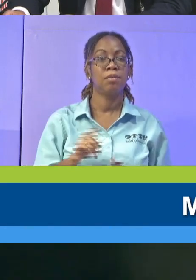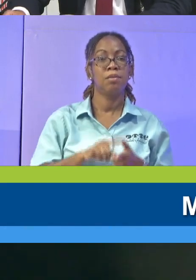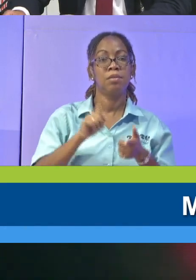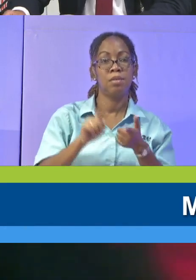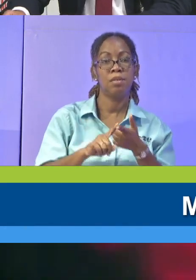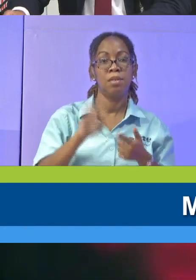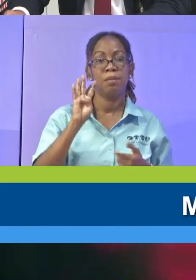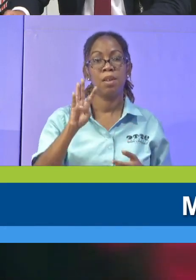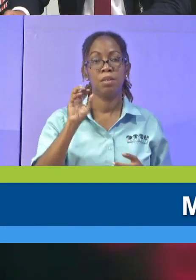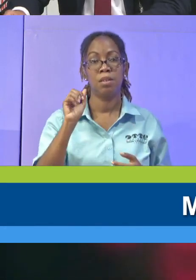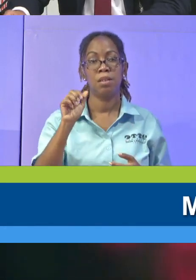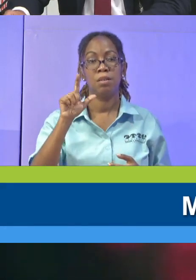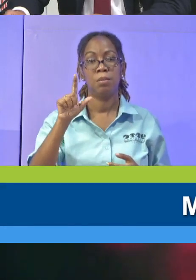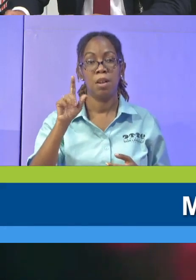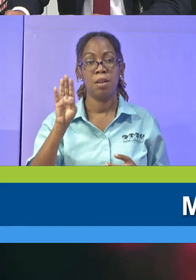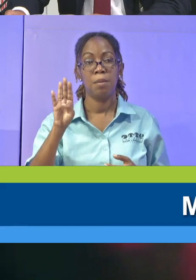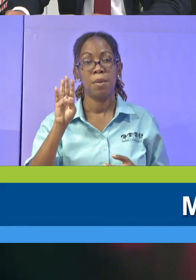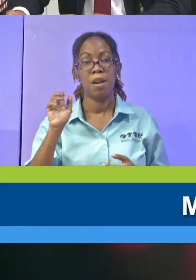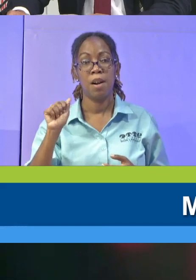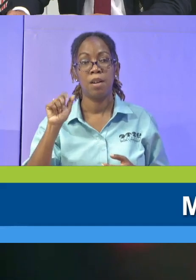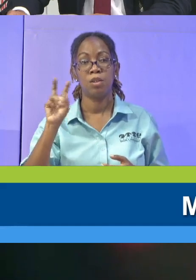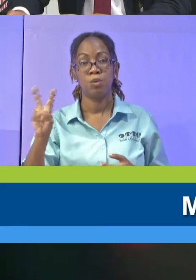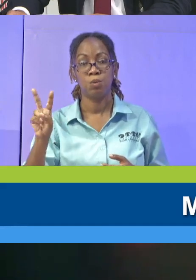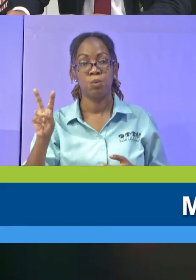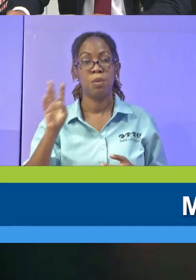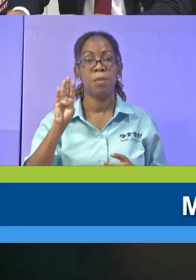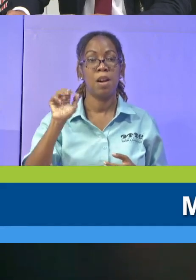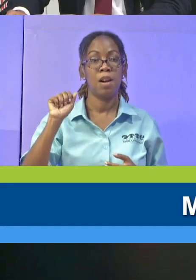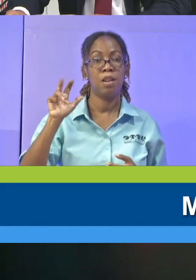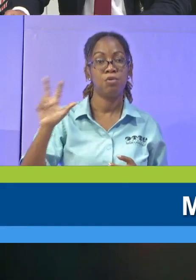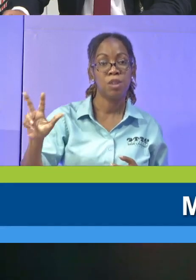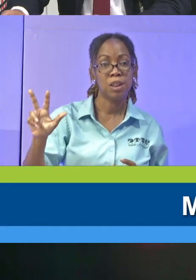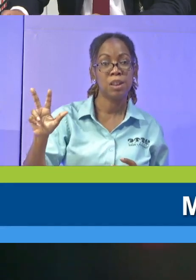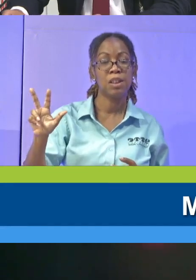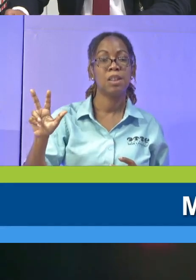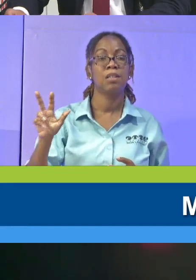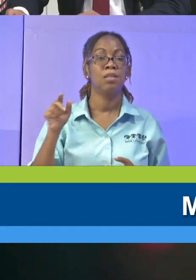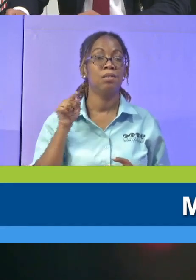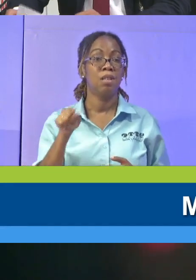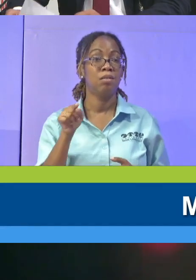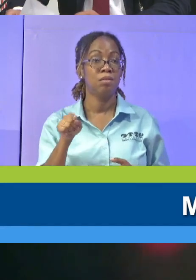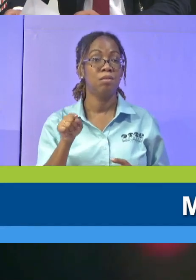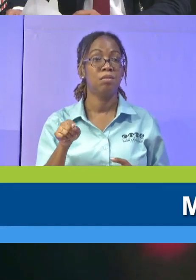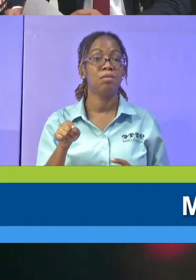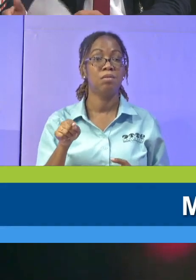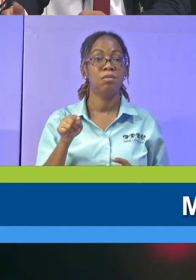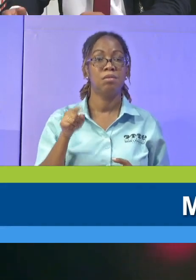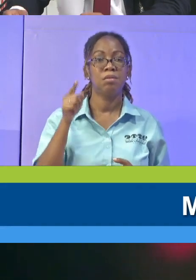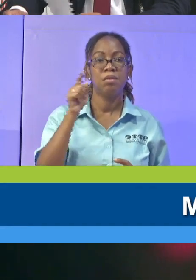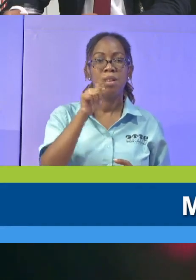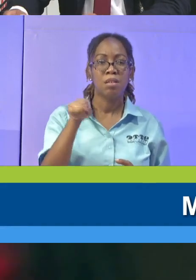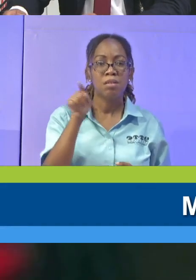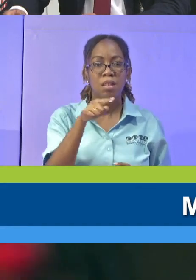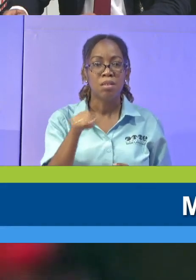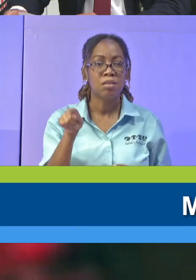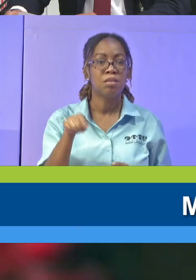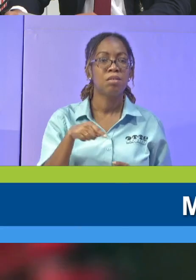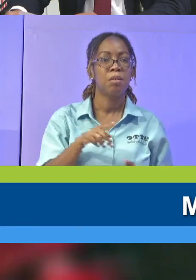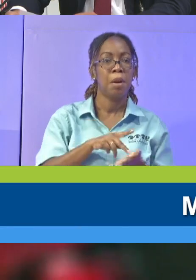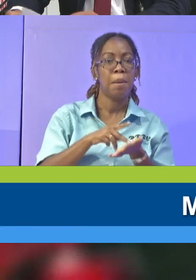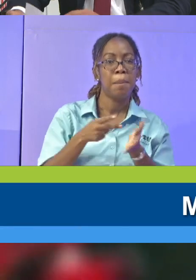BA1, BA2, and BA3. Of note, the asterisk by BA2 represents what is being now termed as the